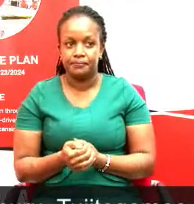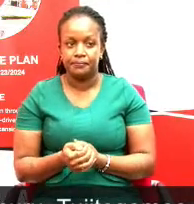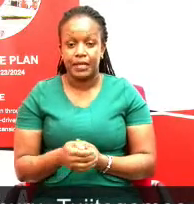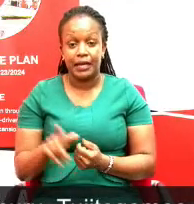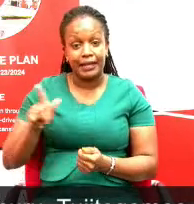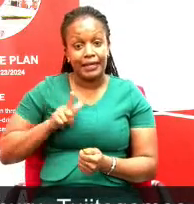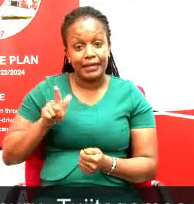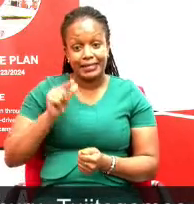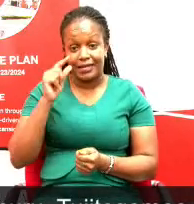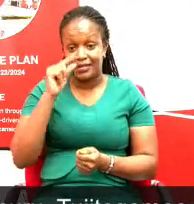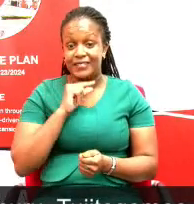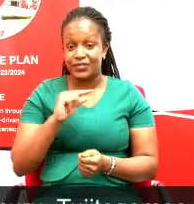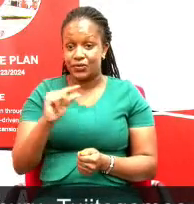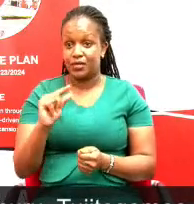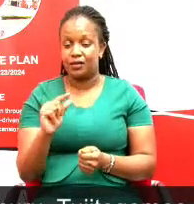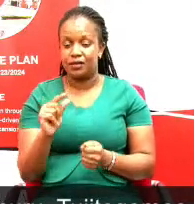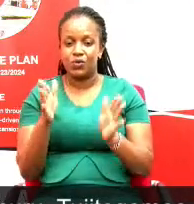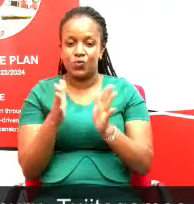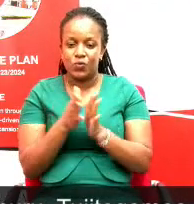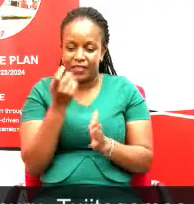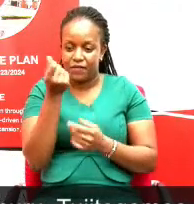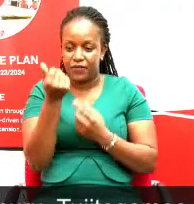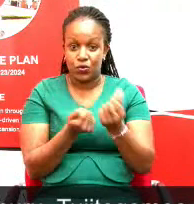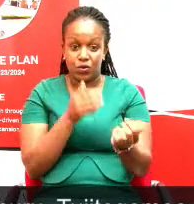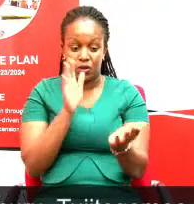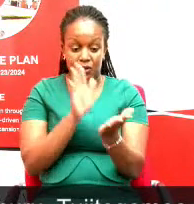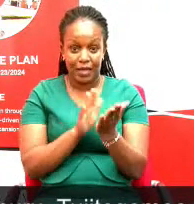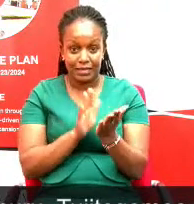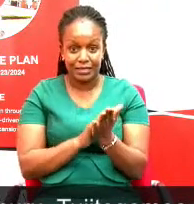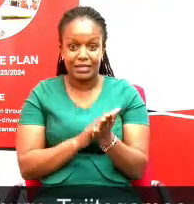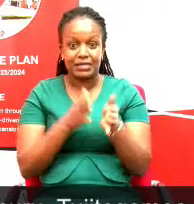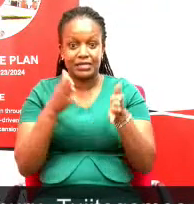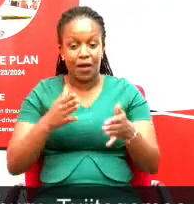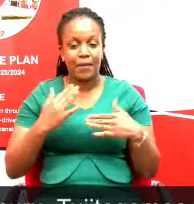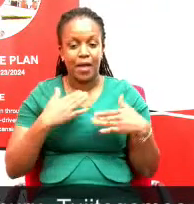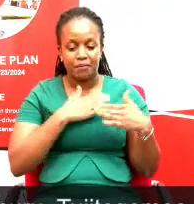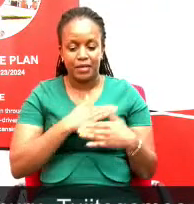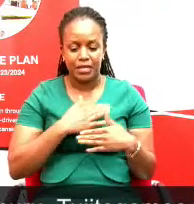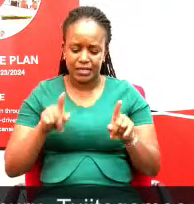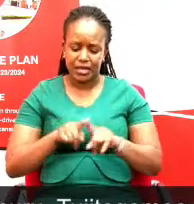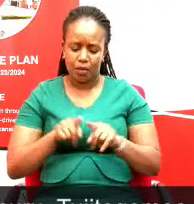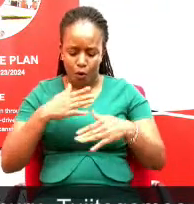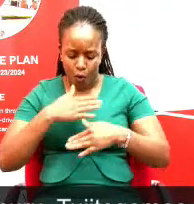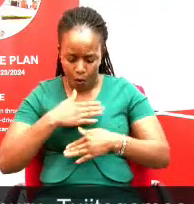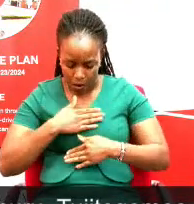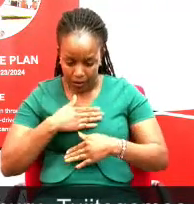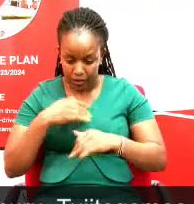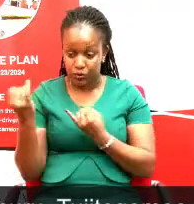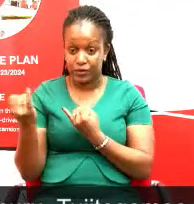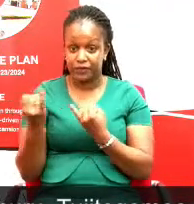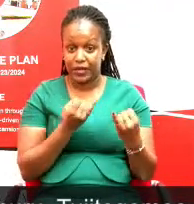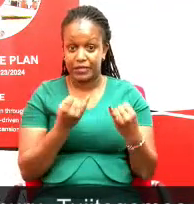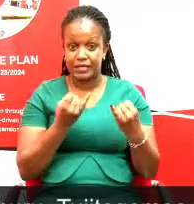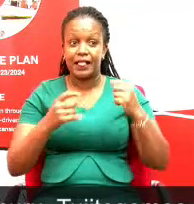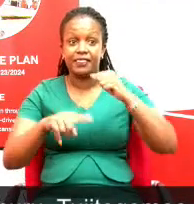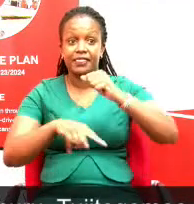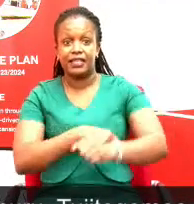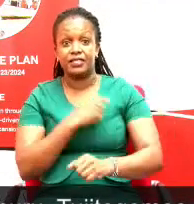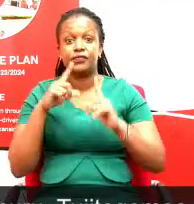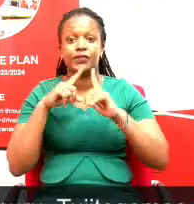Ladies and gentlemen, with these few remarks, it is now my pleasure and honor to invite our chief